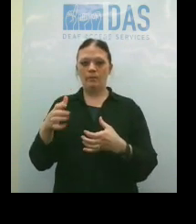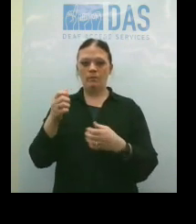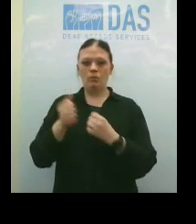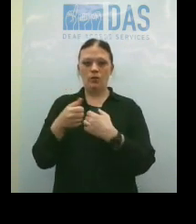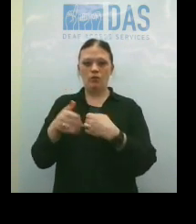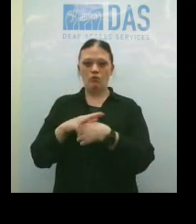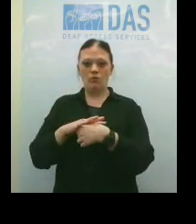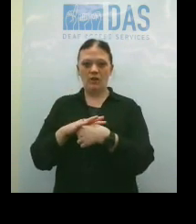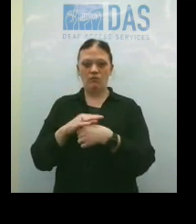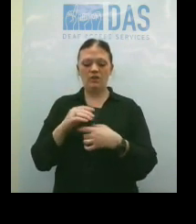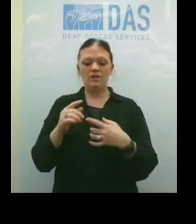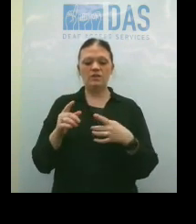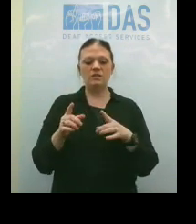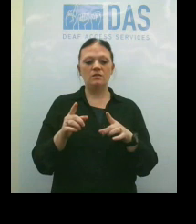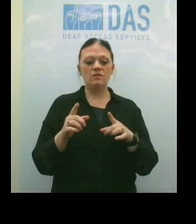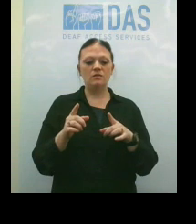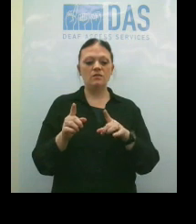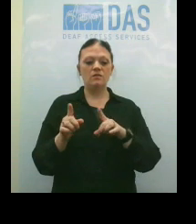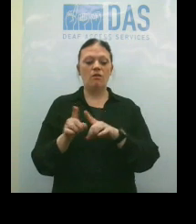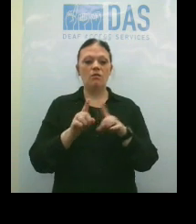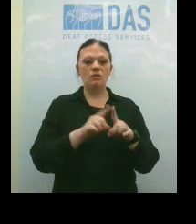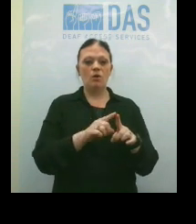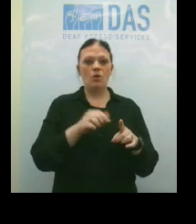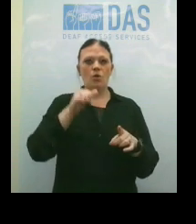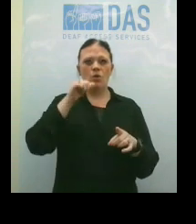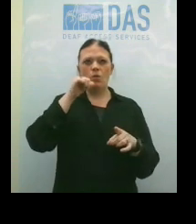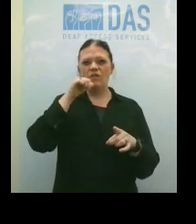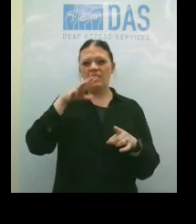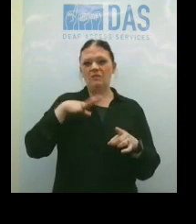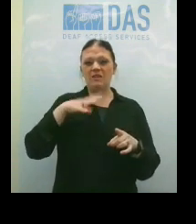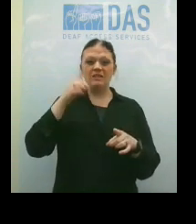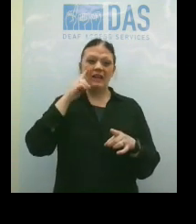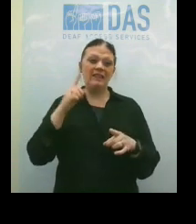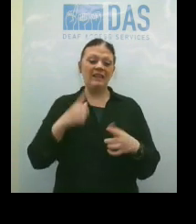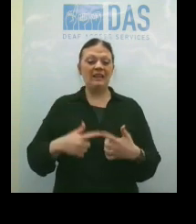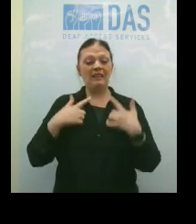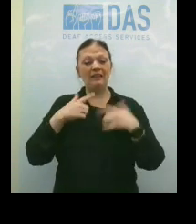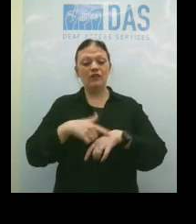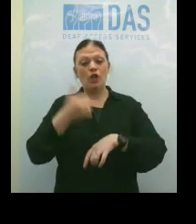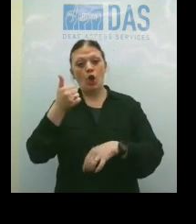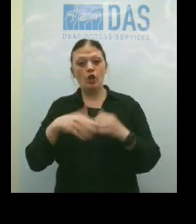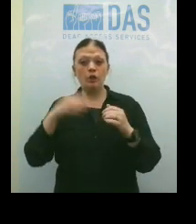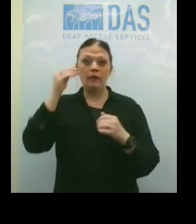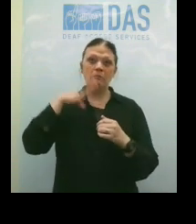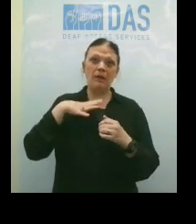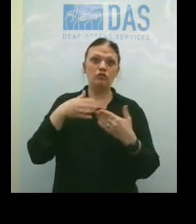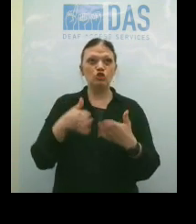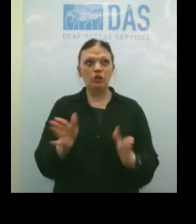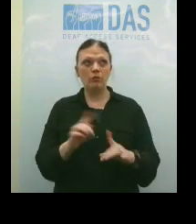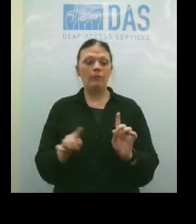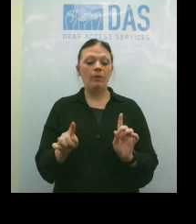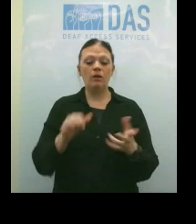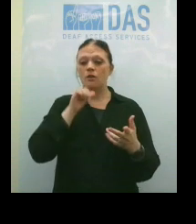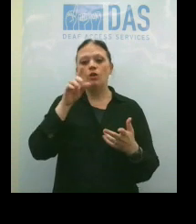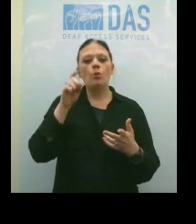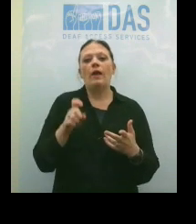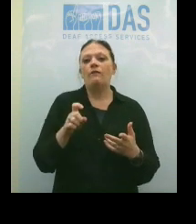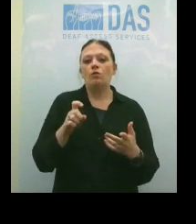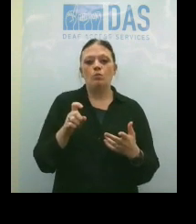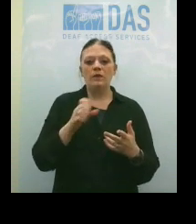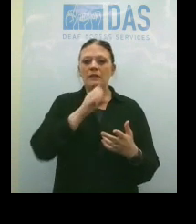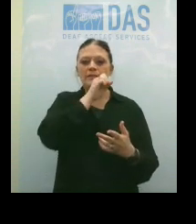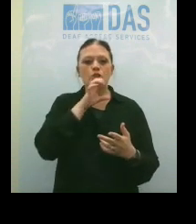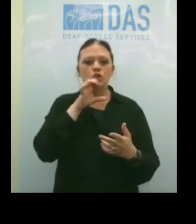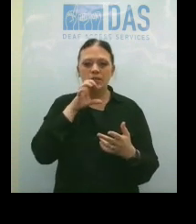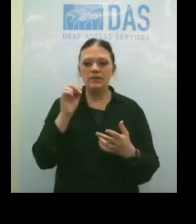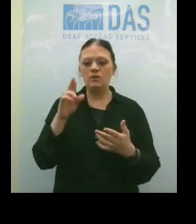coronavirus. It also happens to do that females, I think, live longer than males in general. But you do not have to be a senior